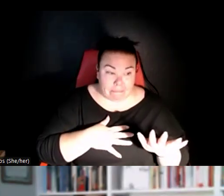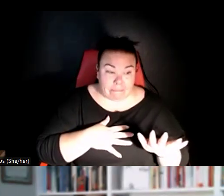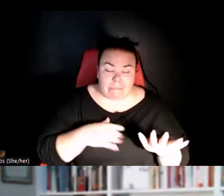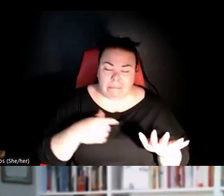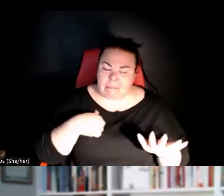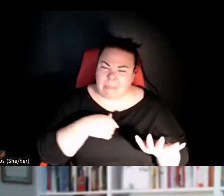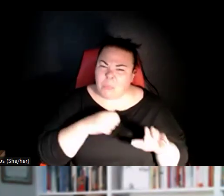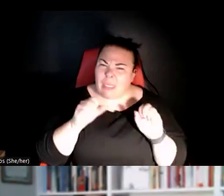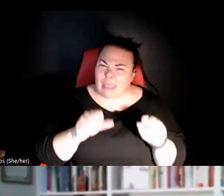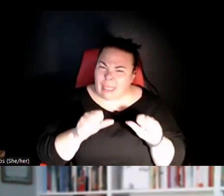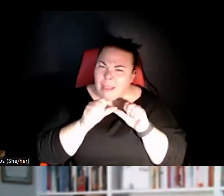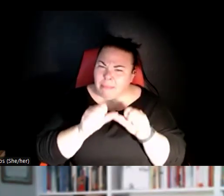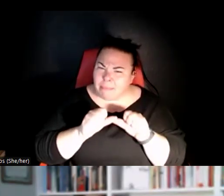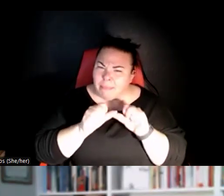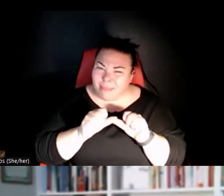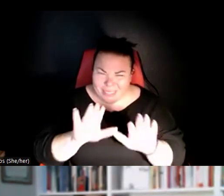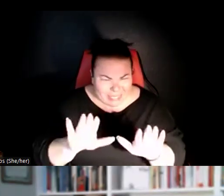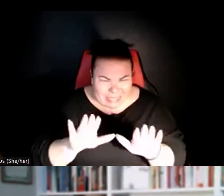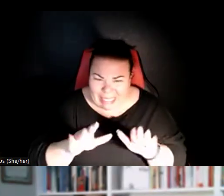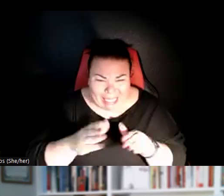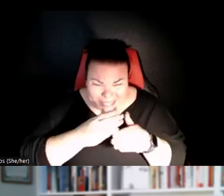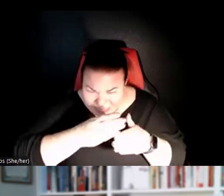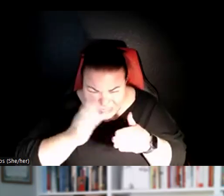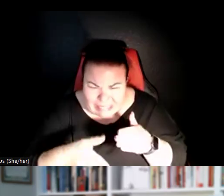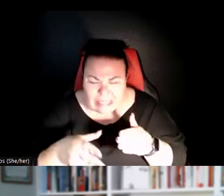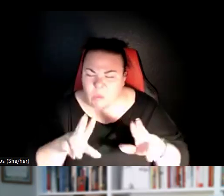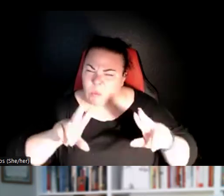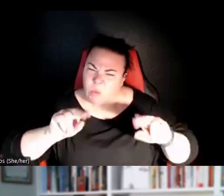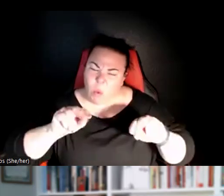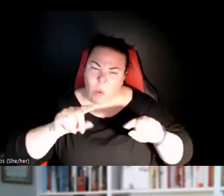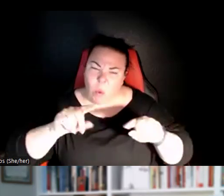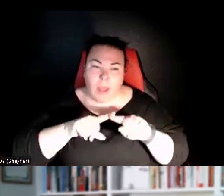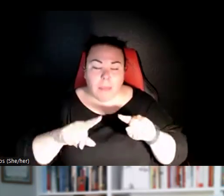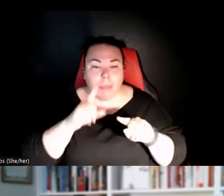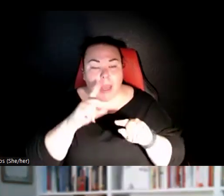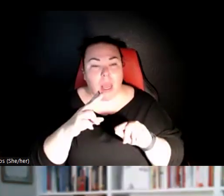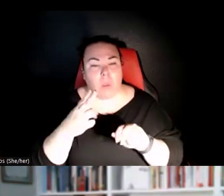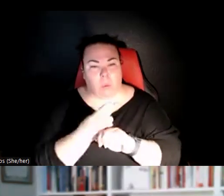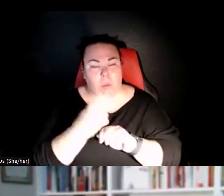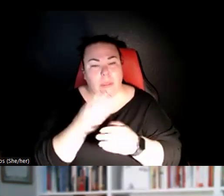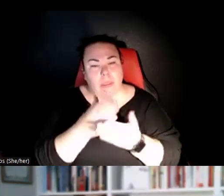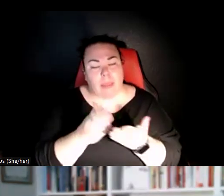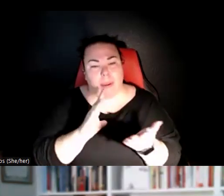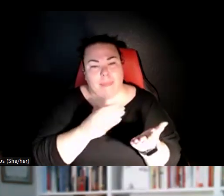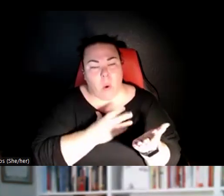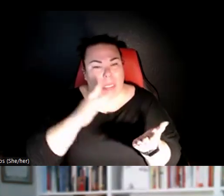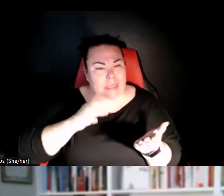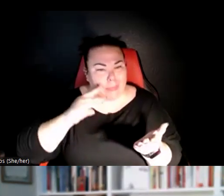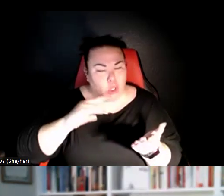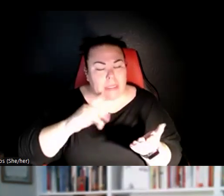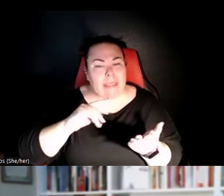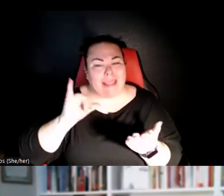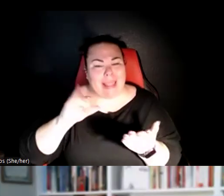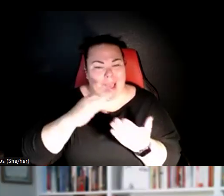We still got a long road to go, but using some of our lessons learned in the past and these new